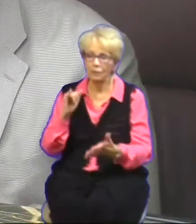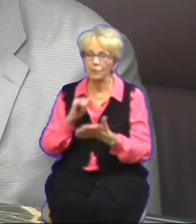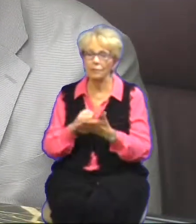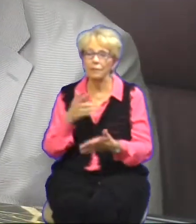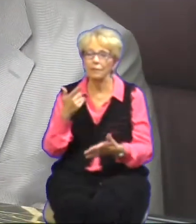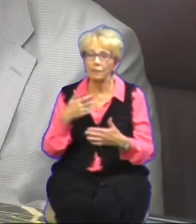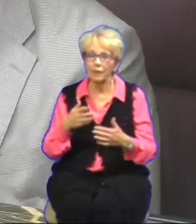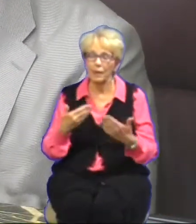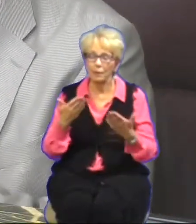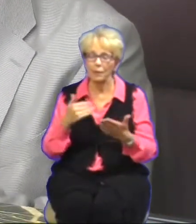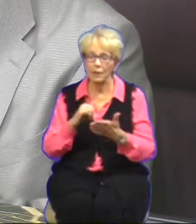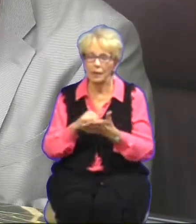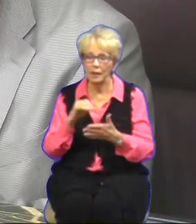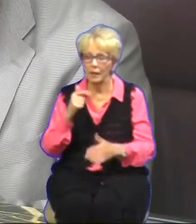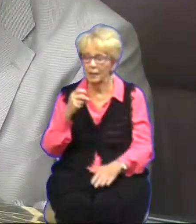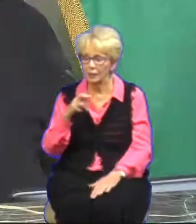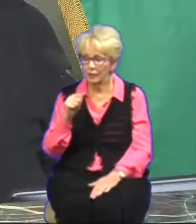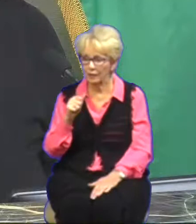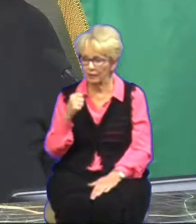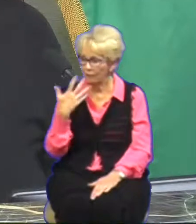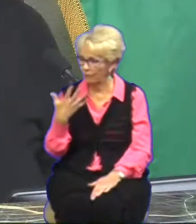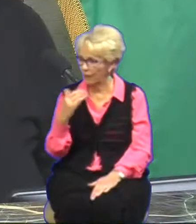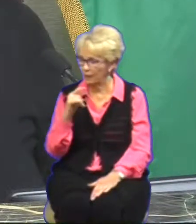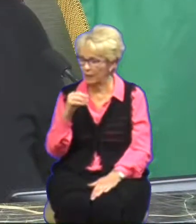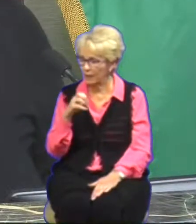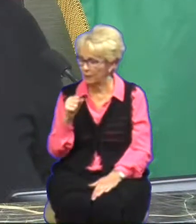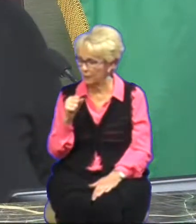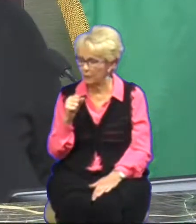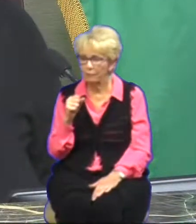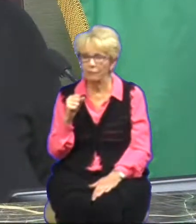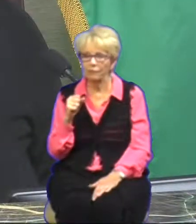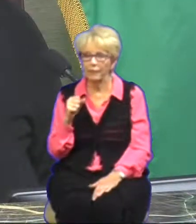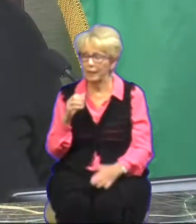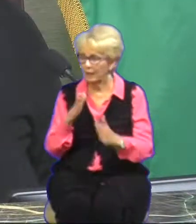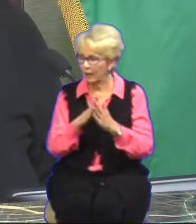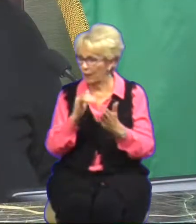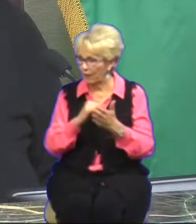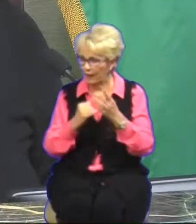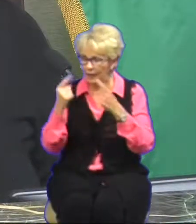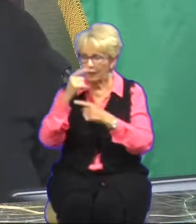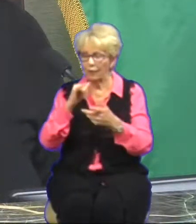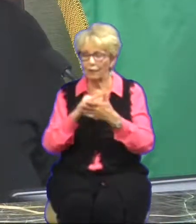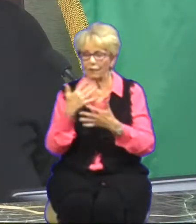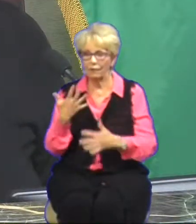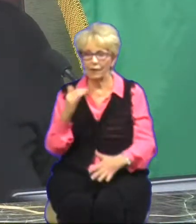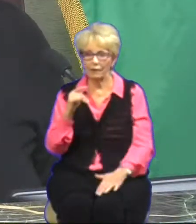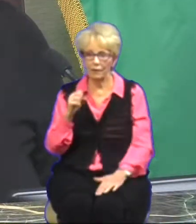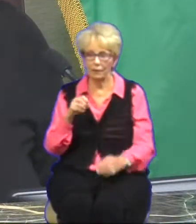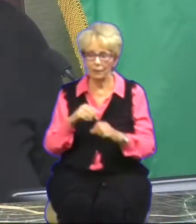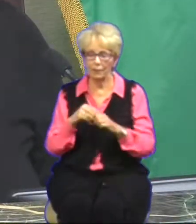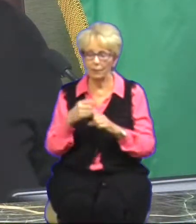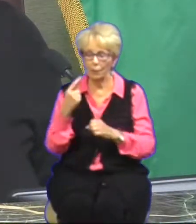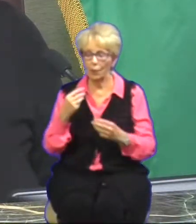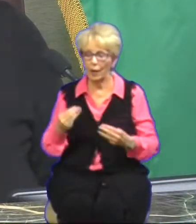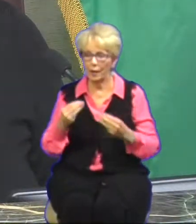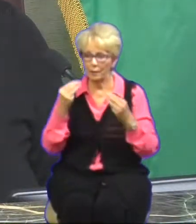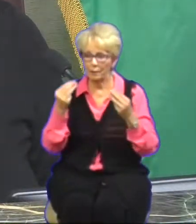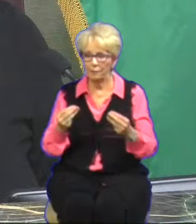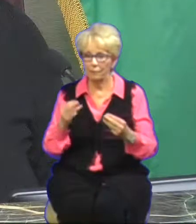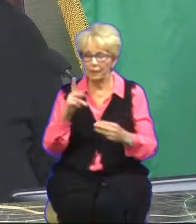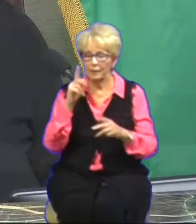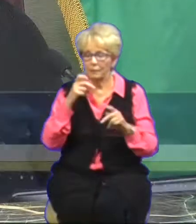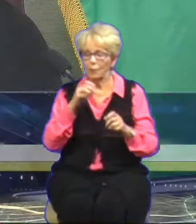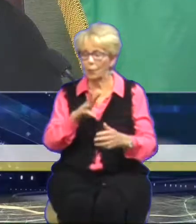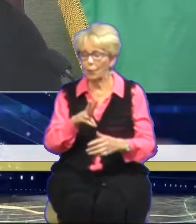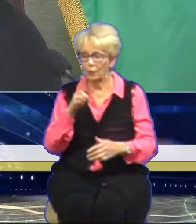consent agenda. I believe we have five items. Sally? Yes. I would ask that you consider these five items in a single motion unless somebody